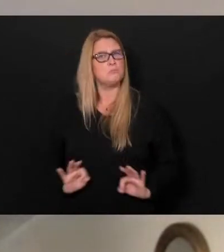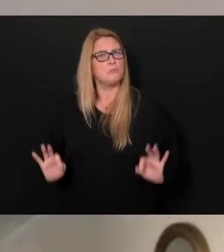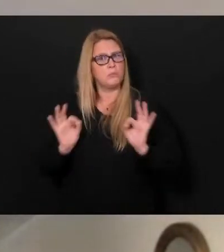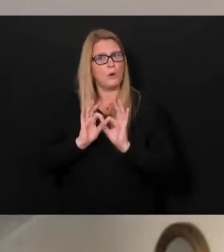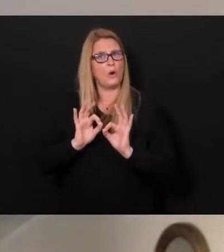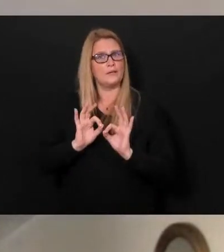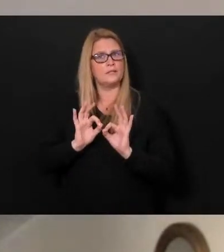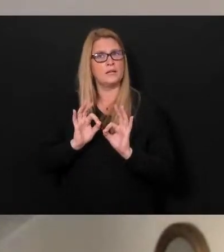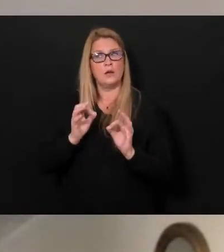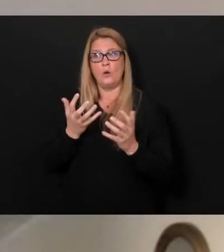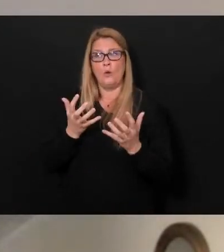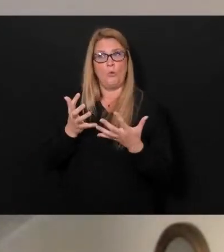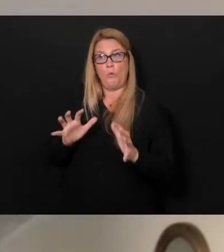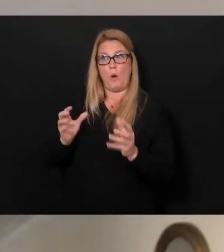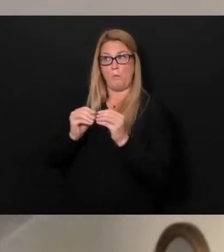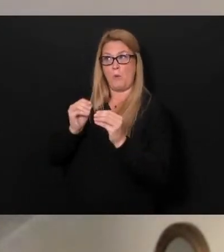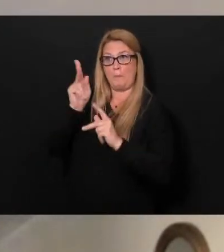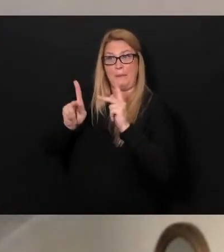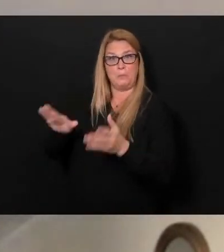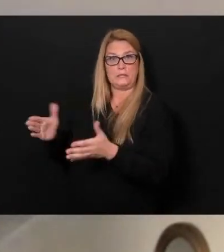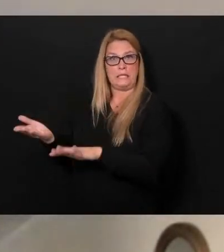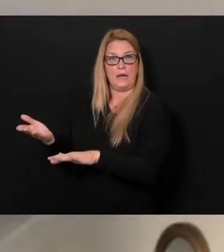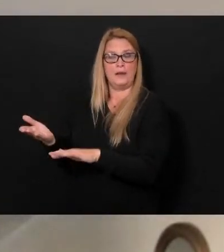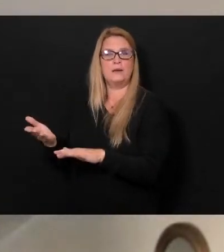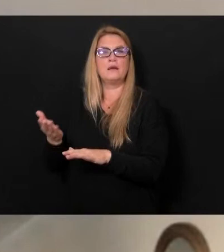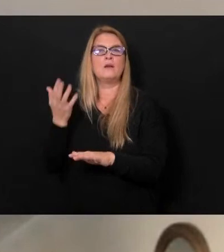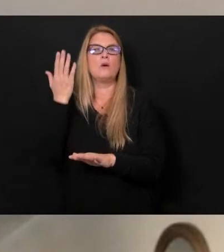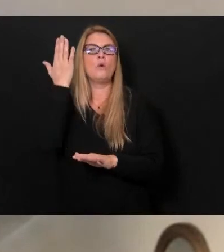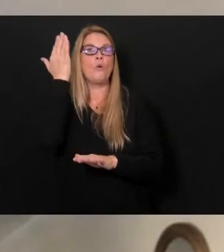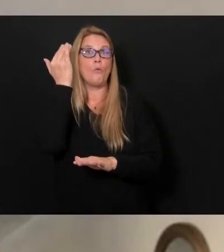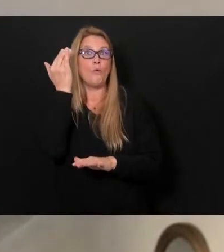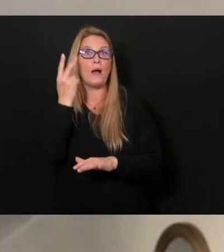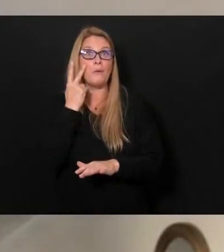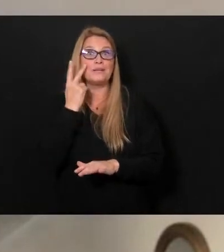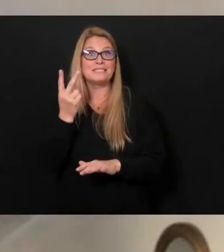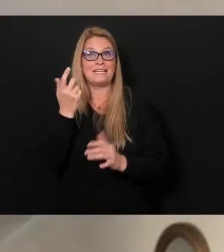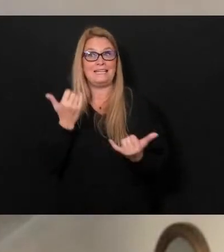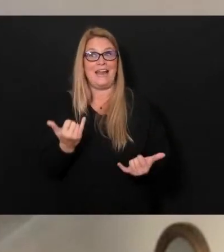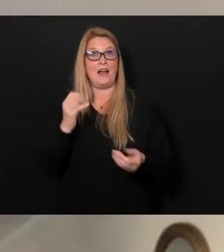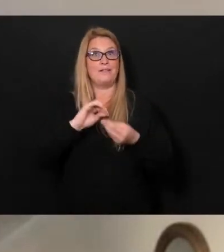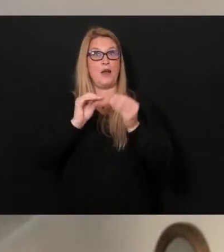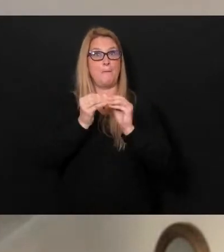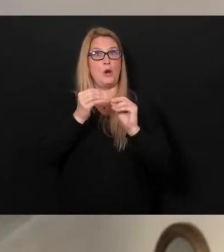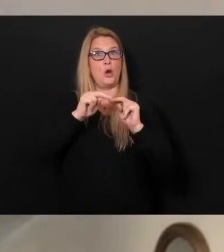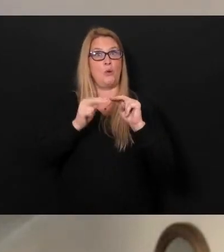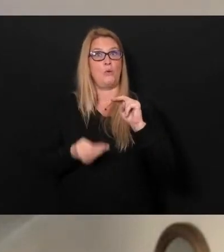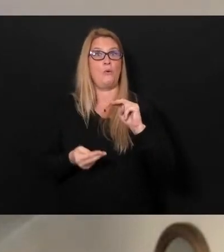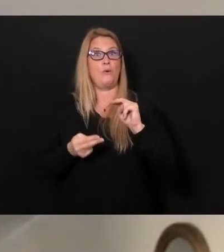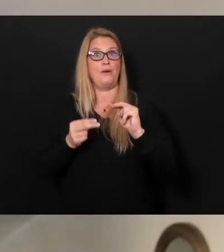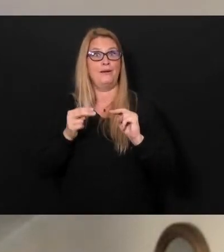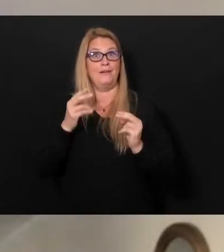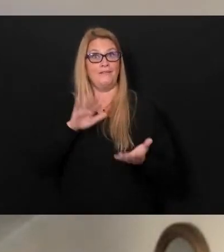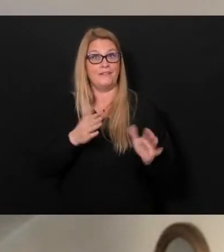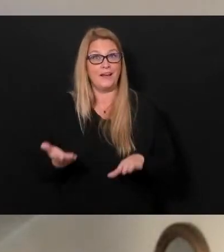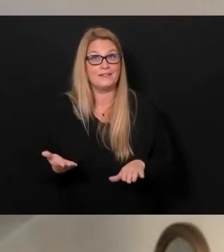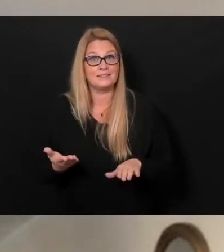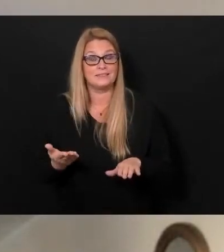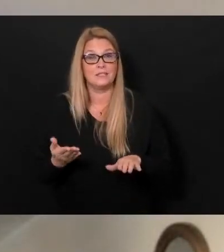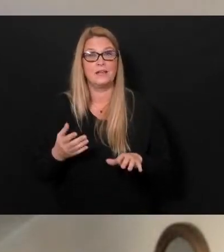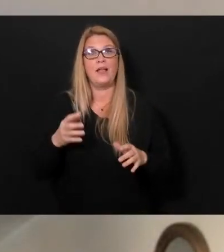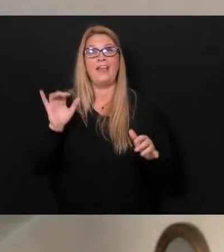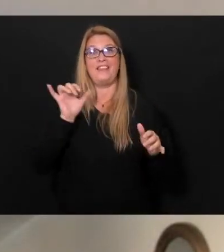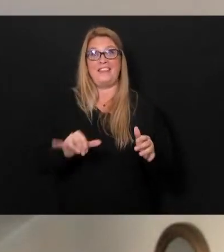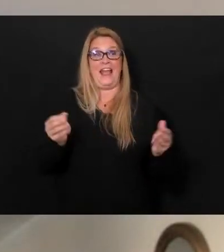more people from dying, and we believe the reason why we're seeing a reduction in the amount of spread